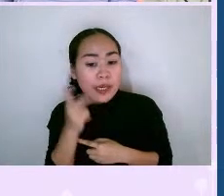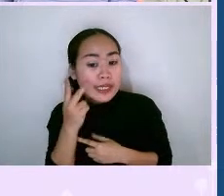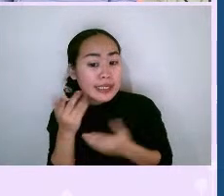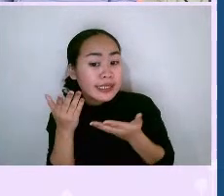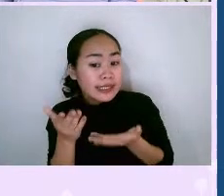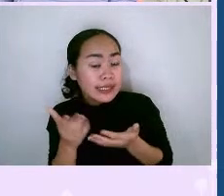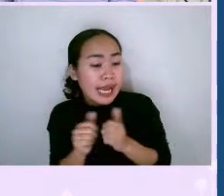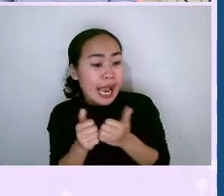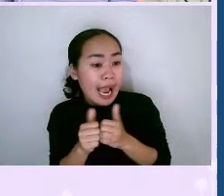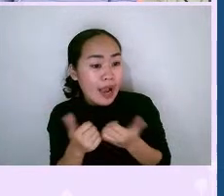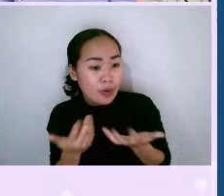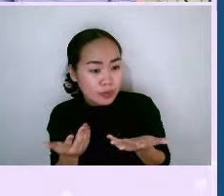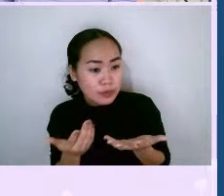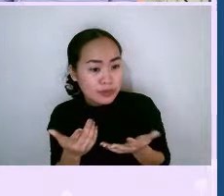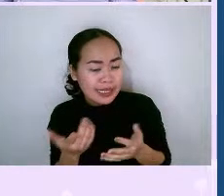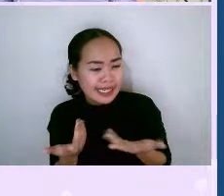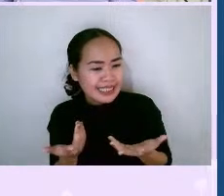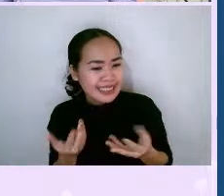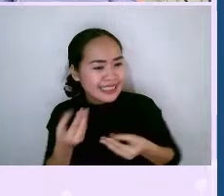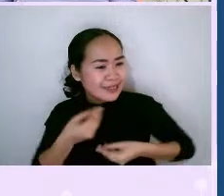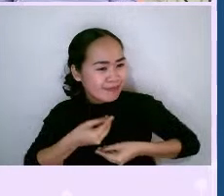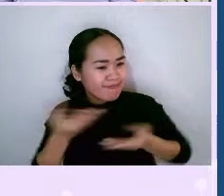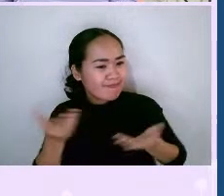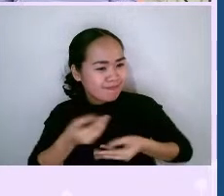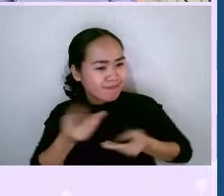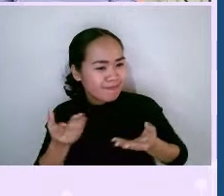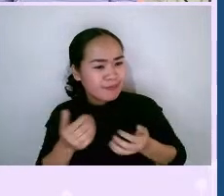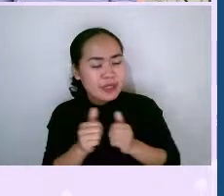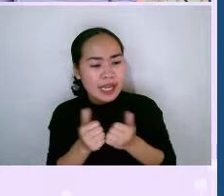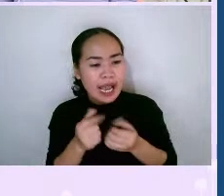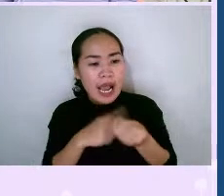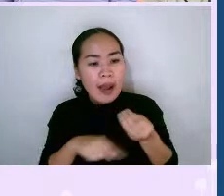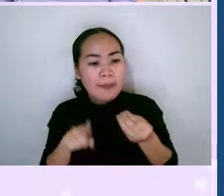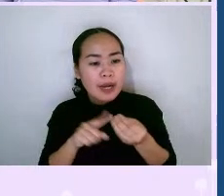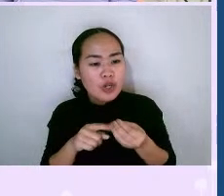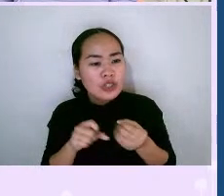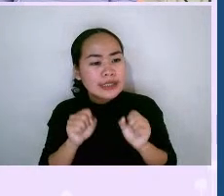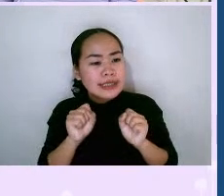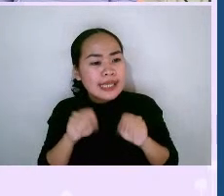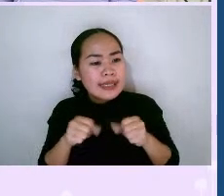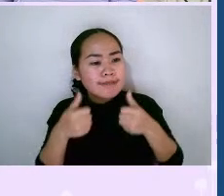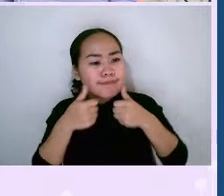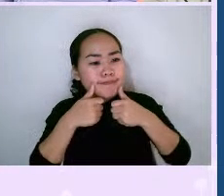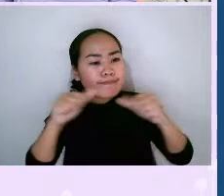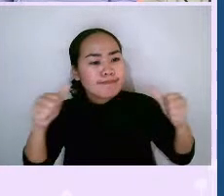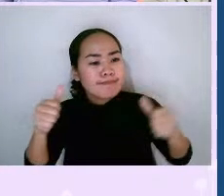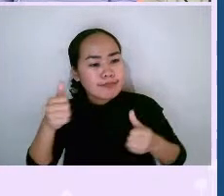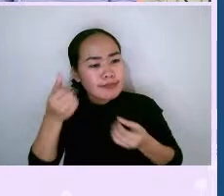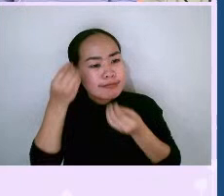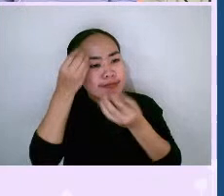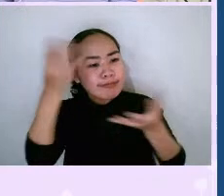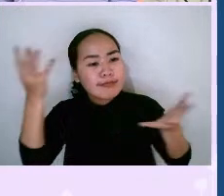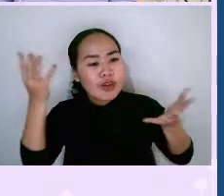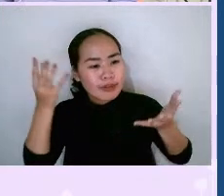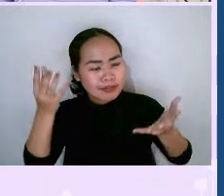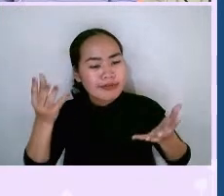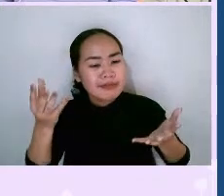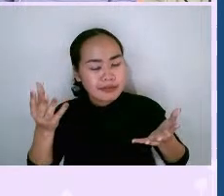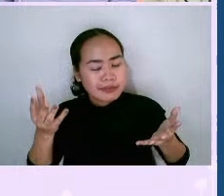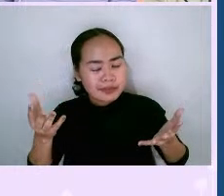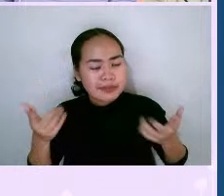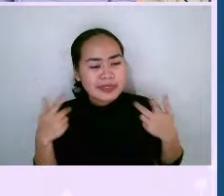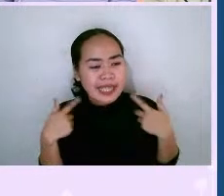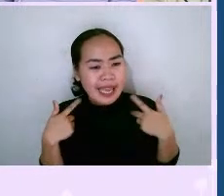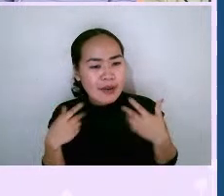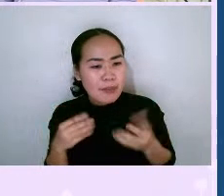market information publications to update the public with reliable and relevant information on the realities of